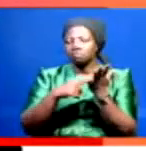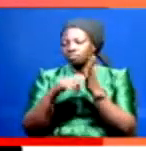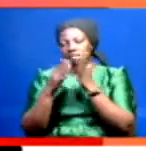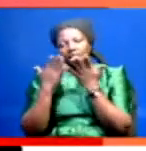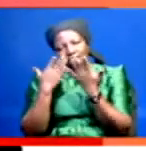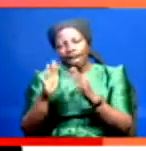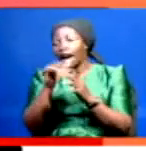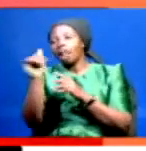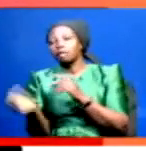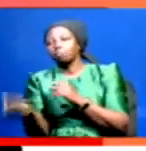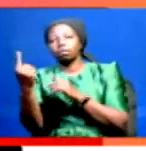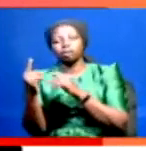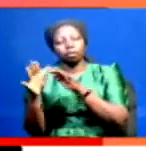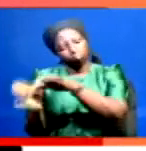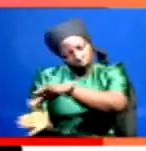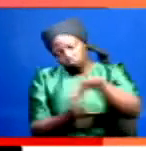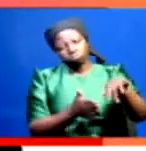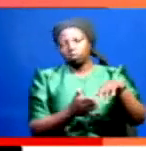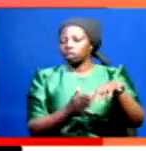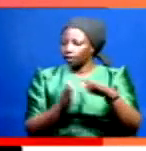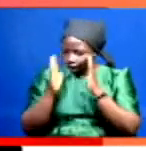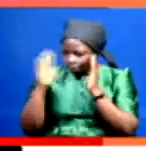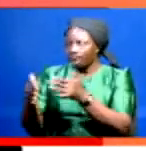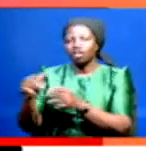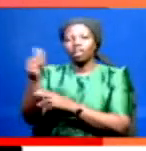and we take that on and we react to it.